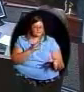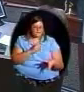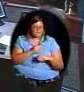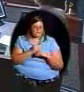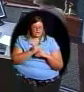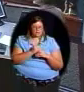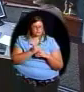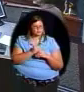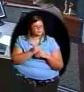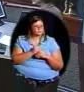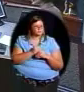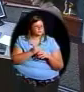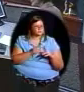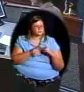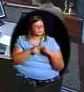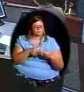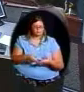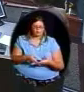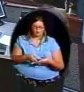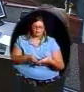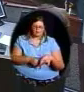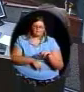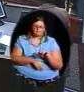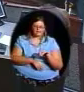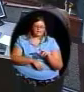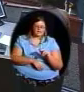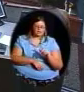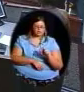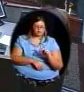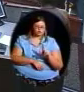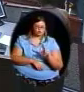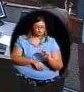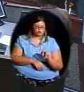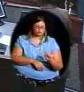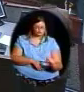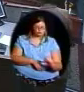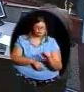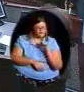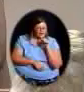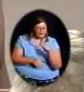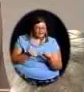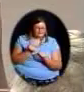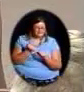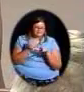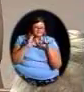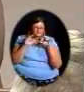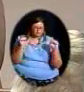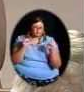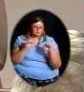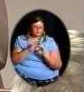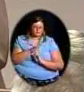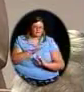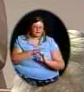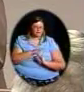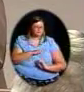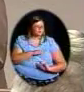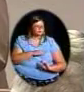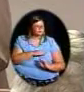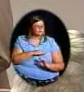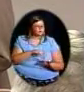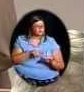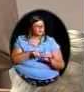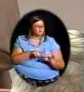would call them interns, not assistant principals, interns at the elementary level when we hit a certain point.